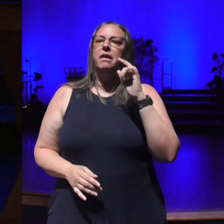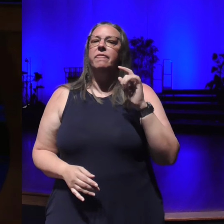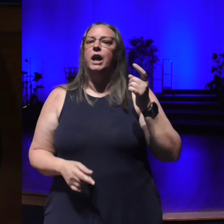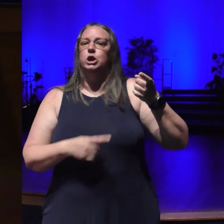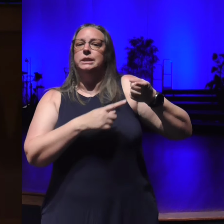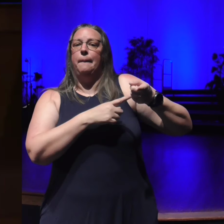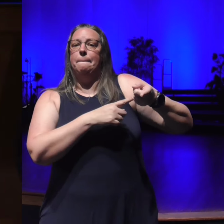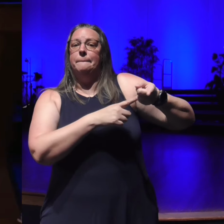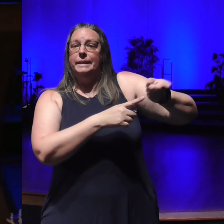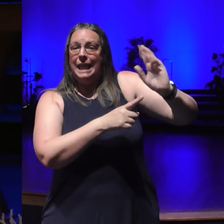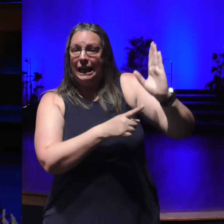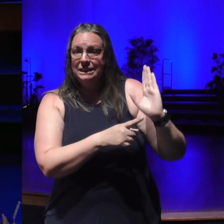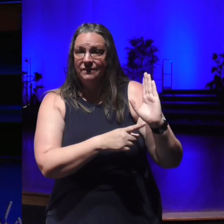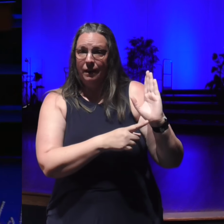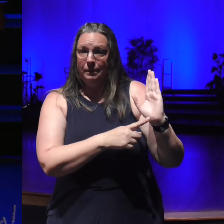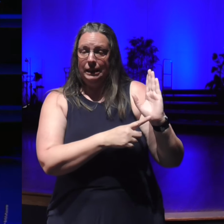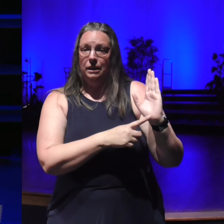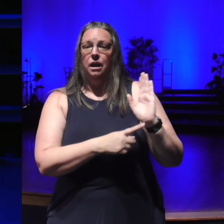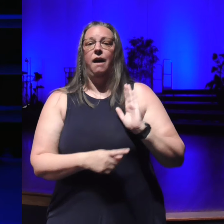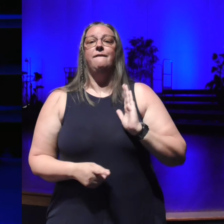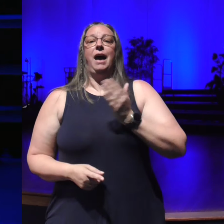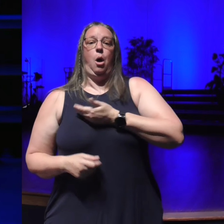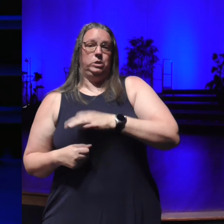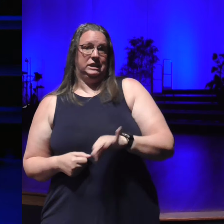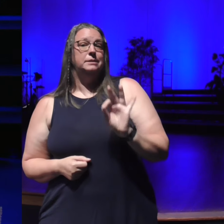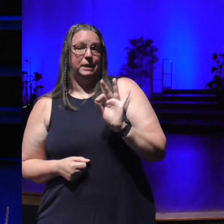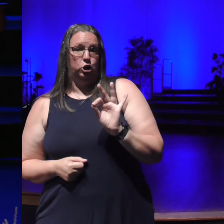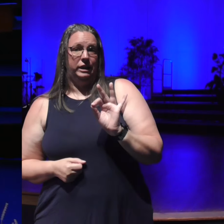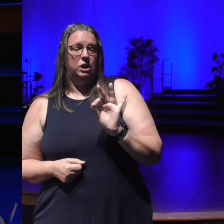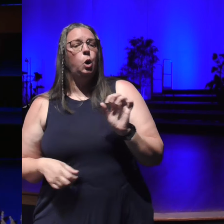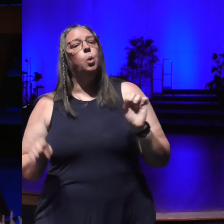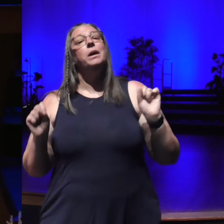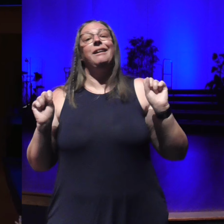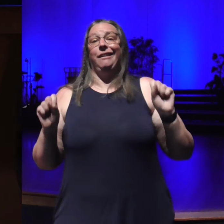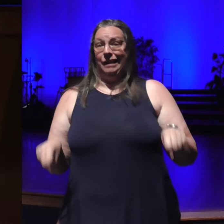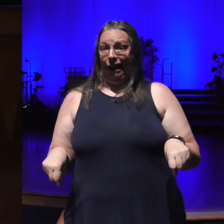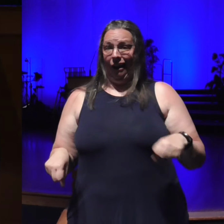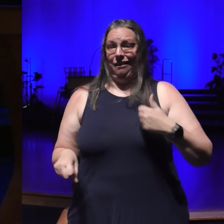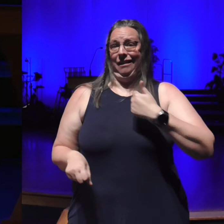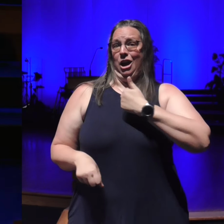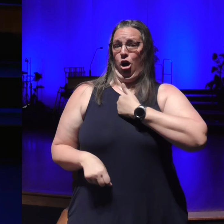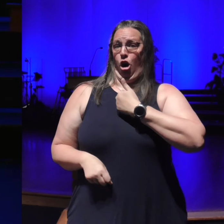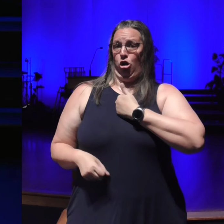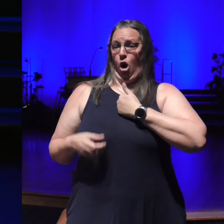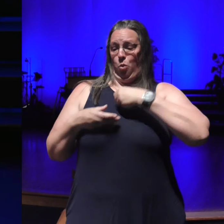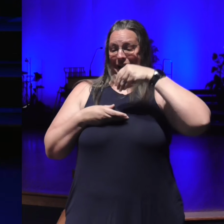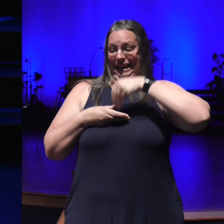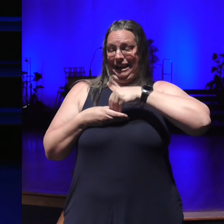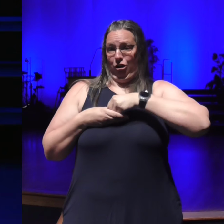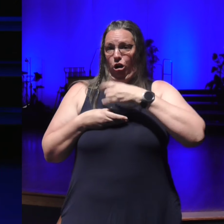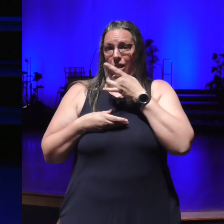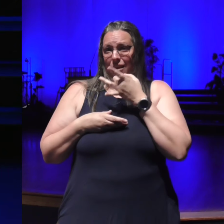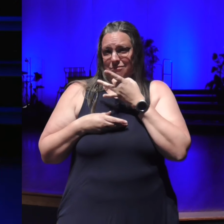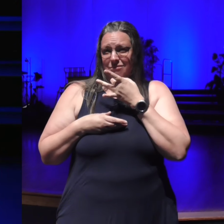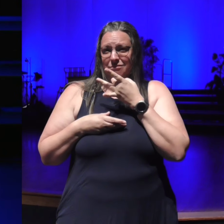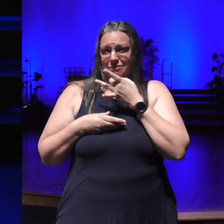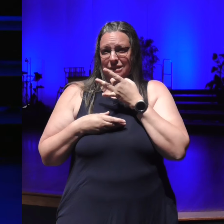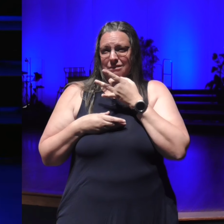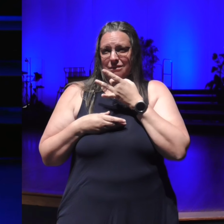of our own spirit. We can blaspheme our own inner light.